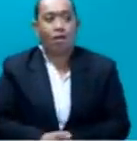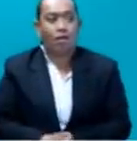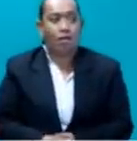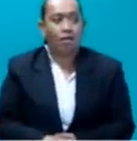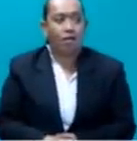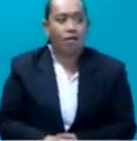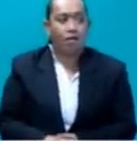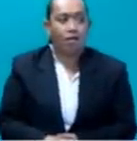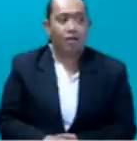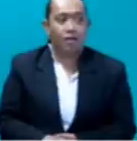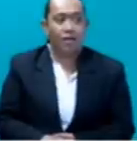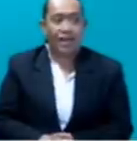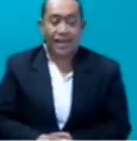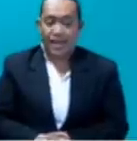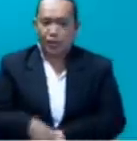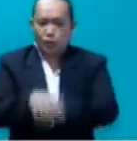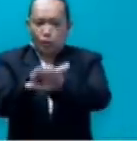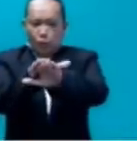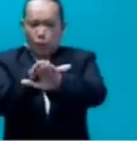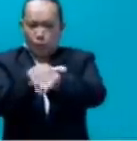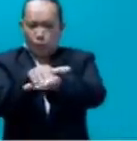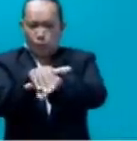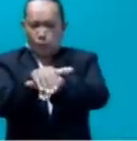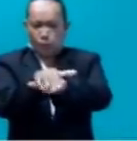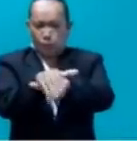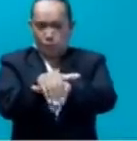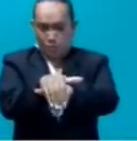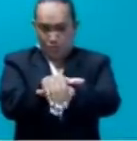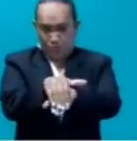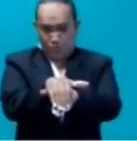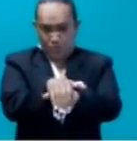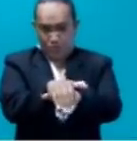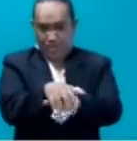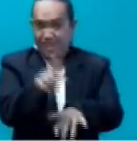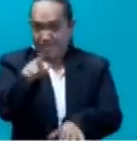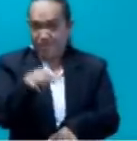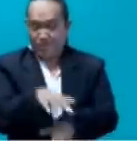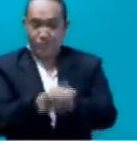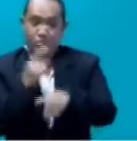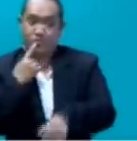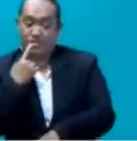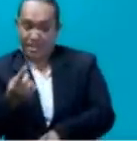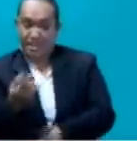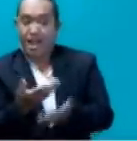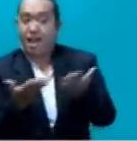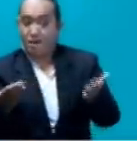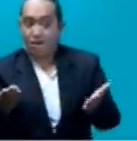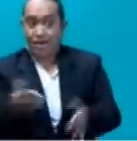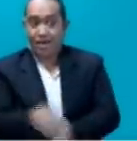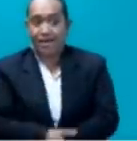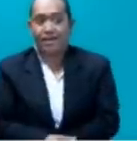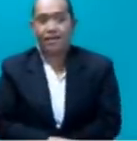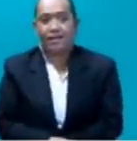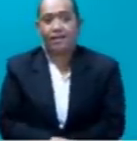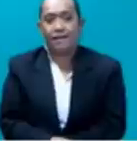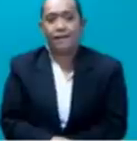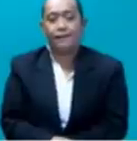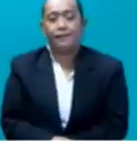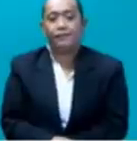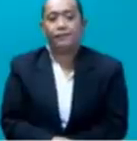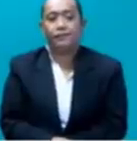the hypocritical position that's been taken by the members of the opposition. Mr. Speaker,